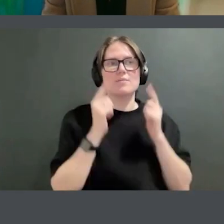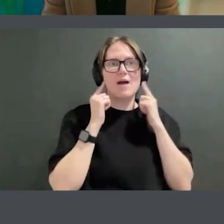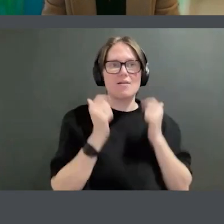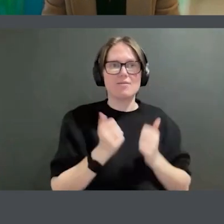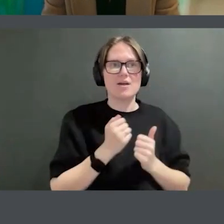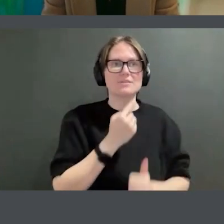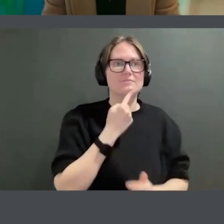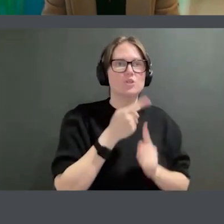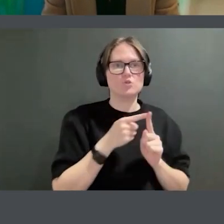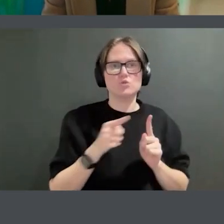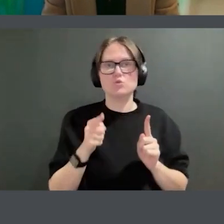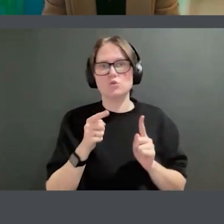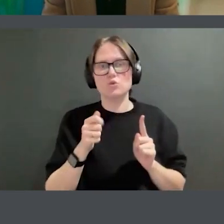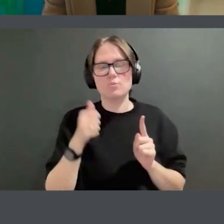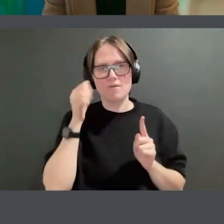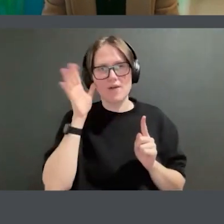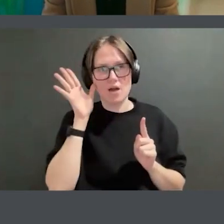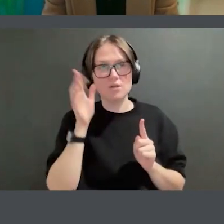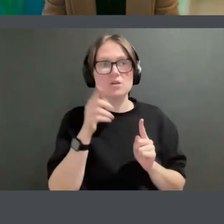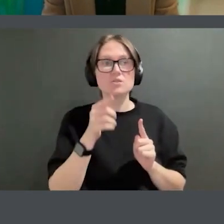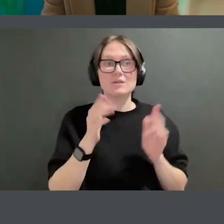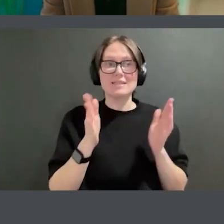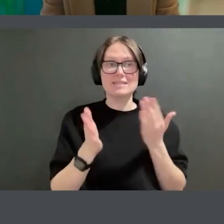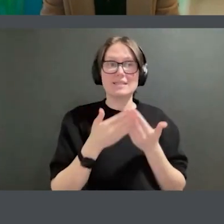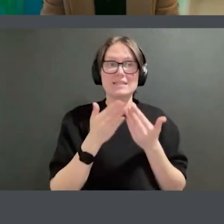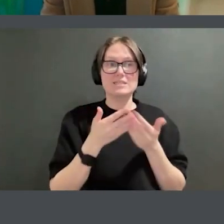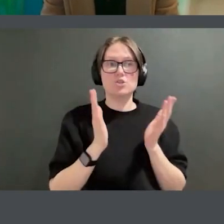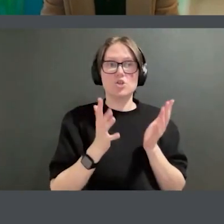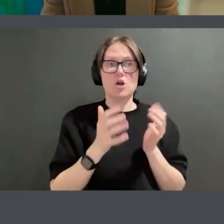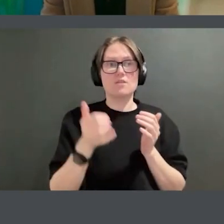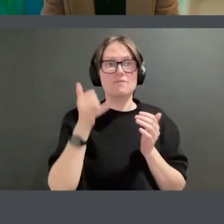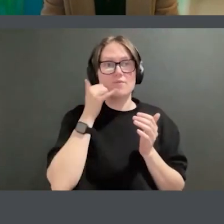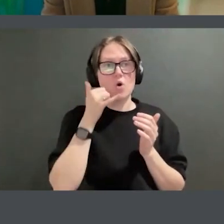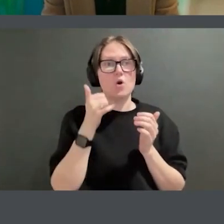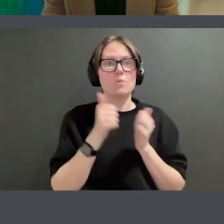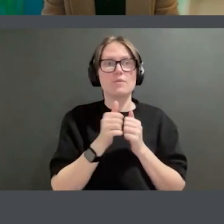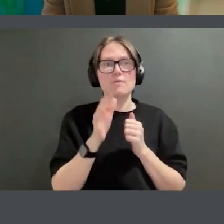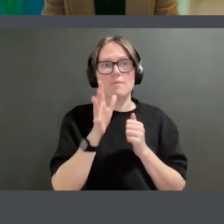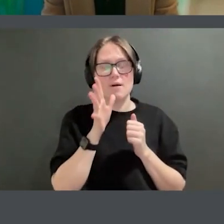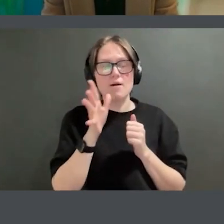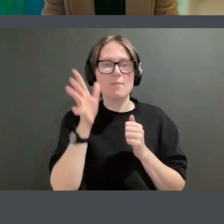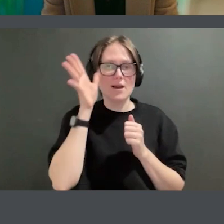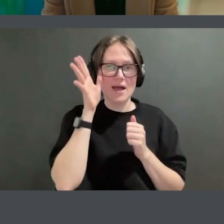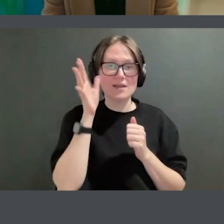it easy for you to talk on the telephone with a friend or your mom or dad? So if we think about a kid with true unilateral hearing